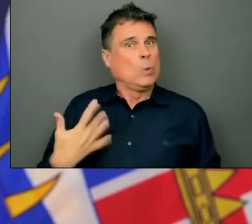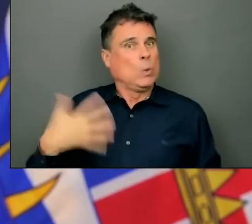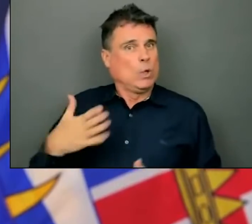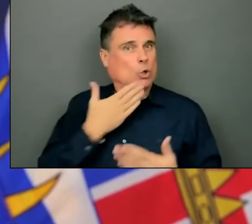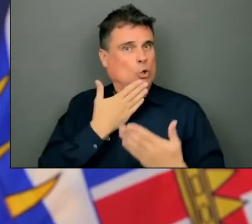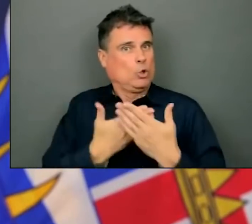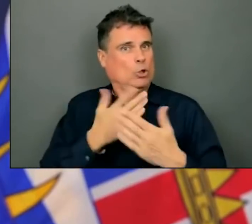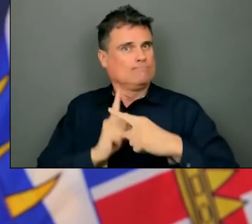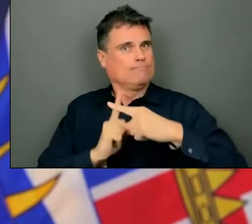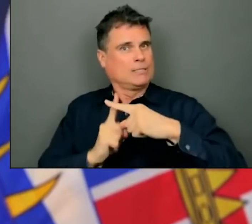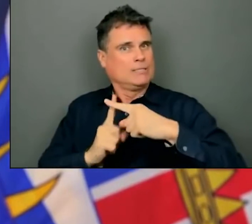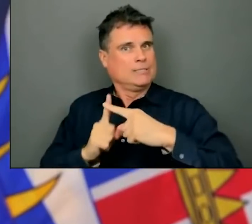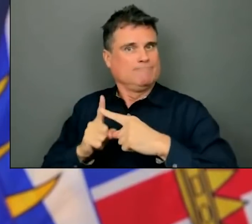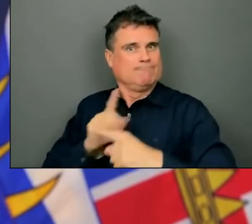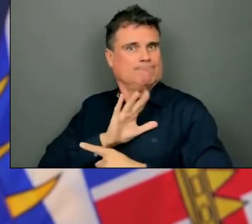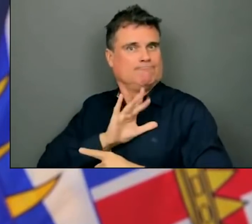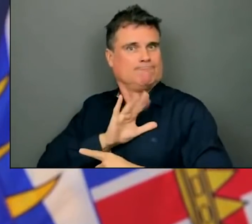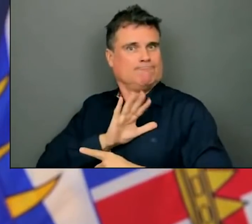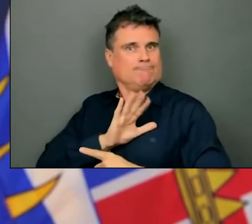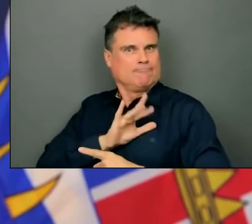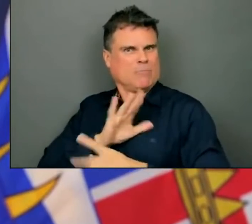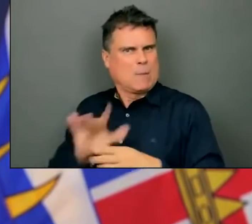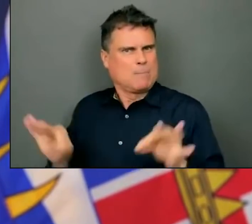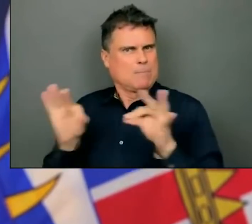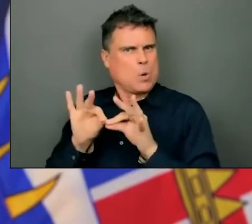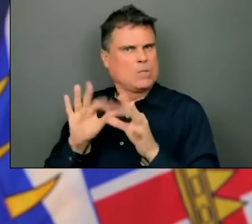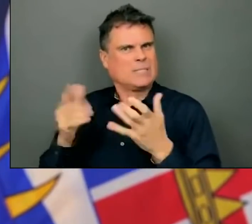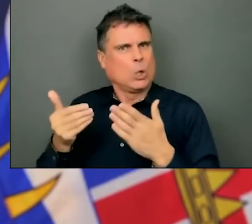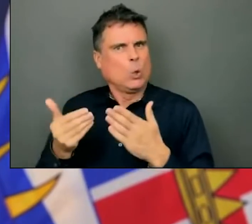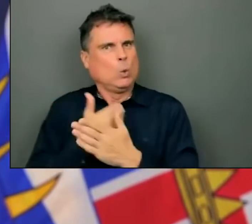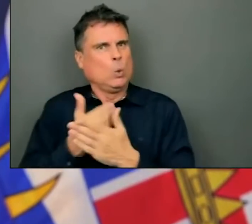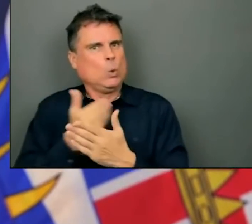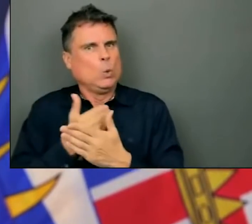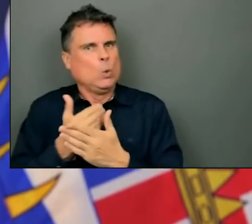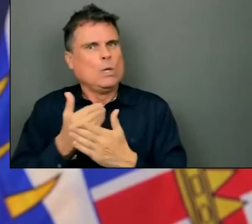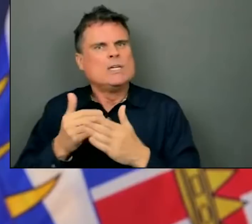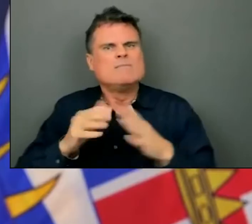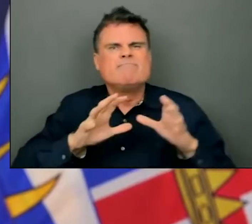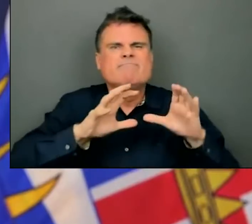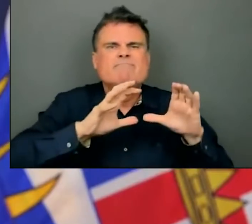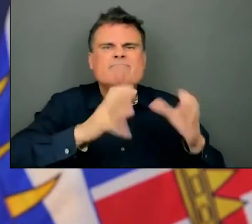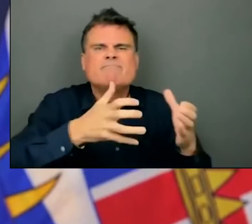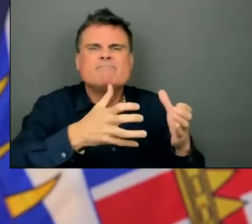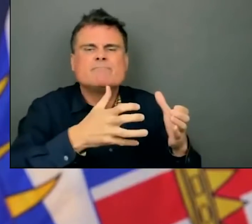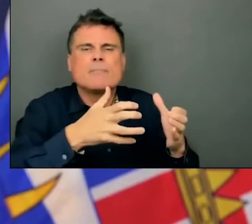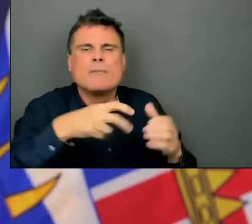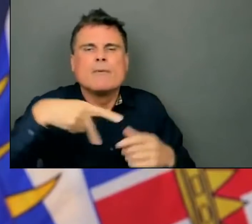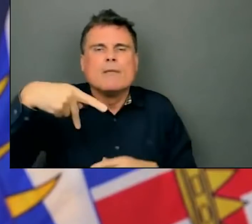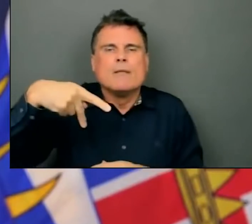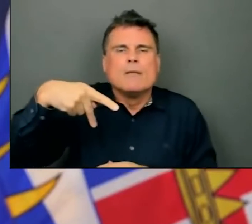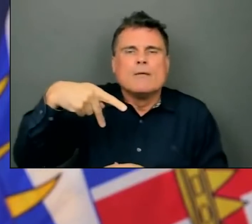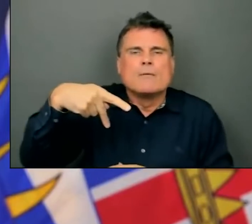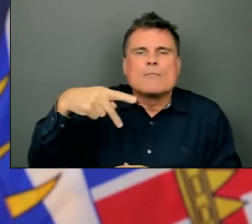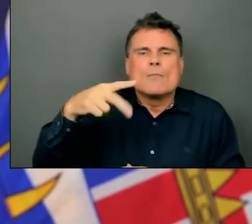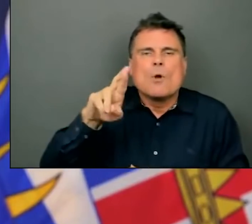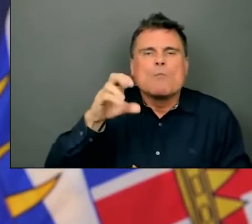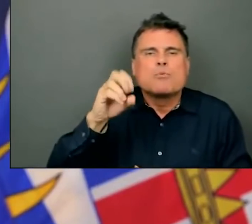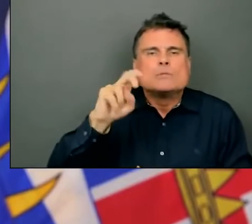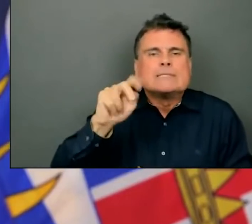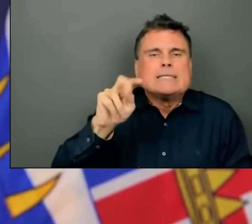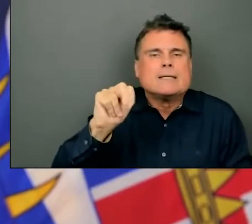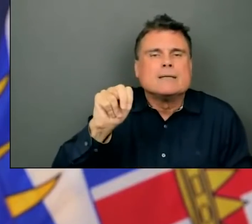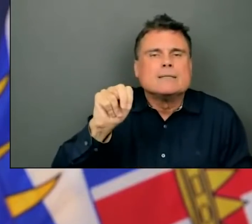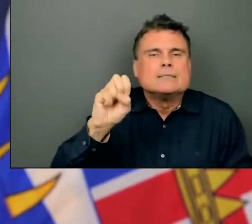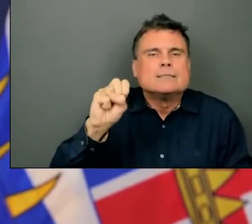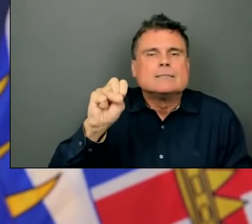important new, different class of vaccinations. It is what we call a protein subunit vaccine. It's another